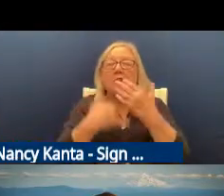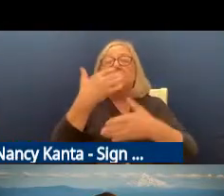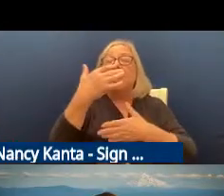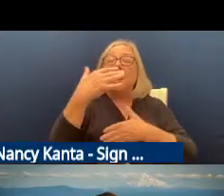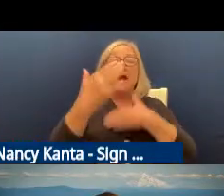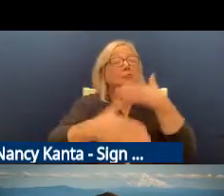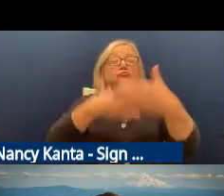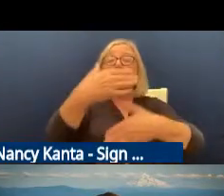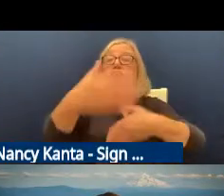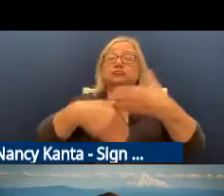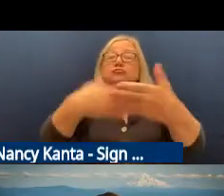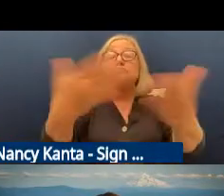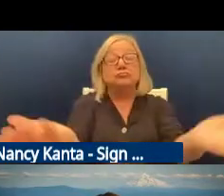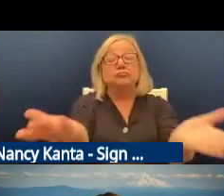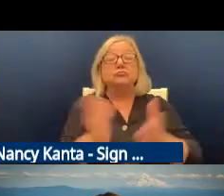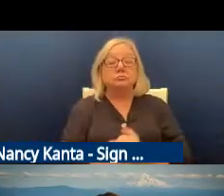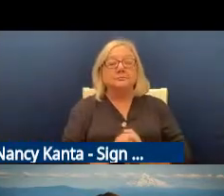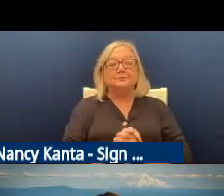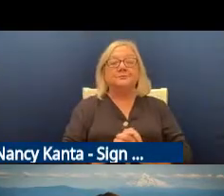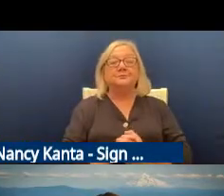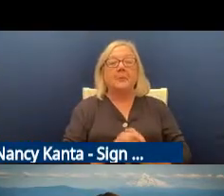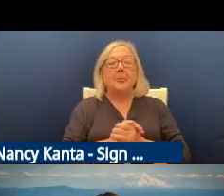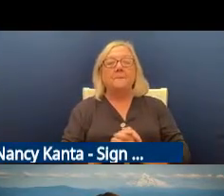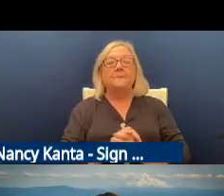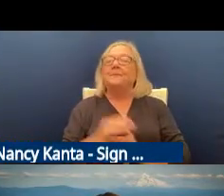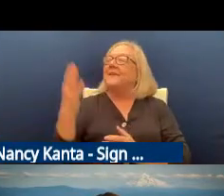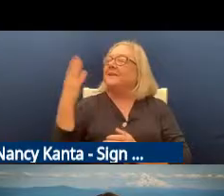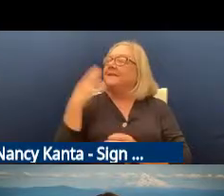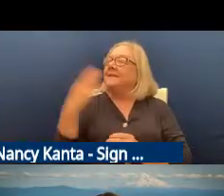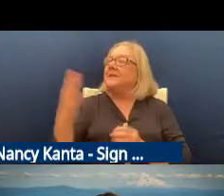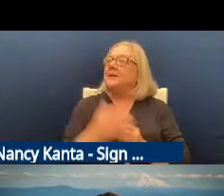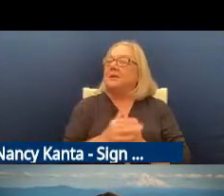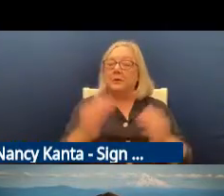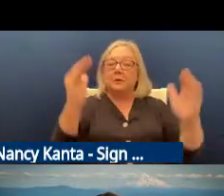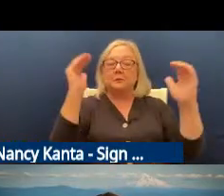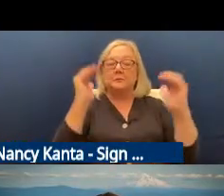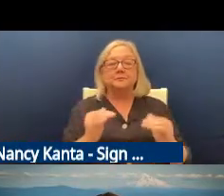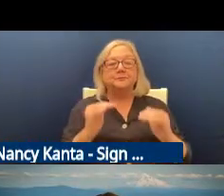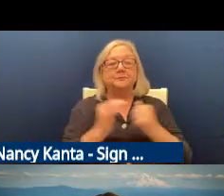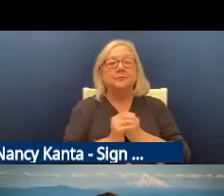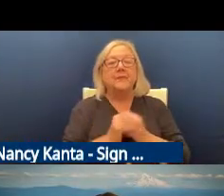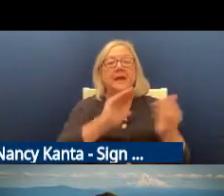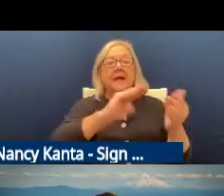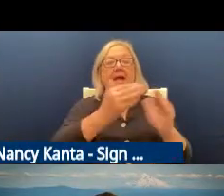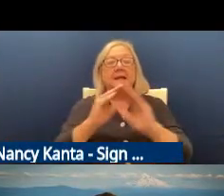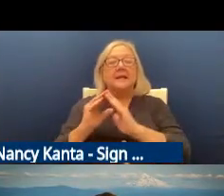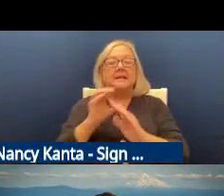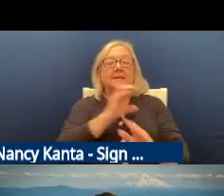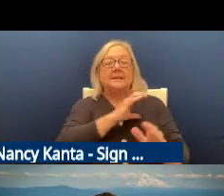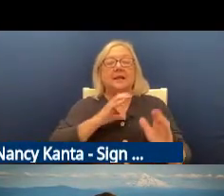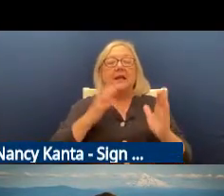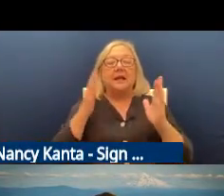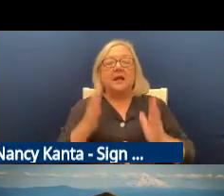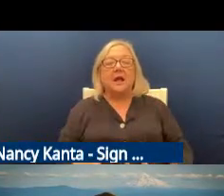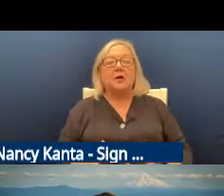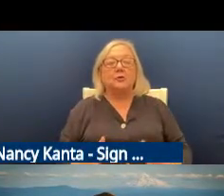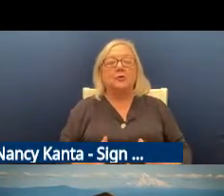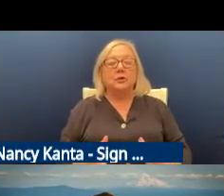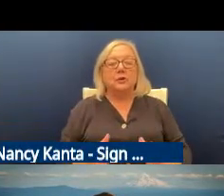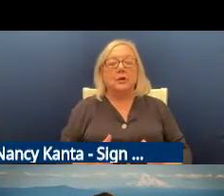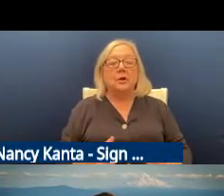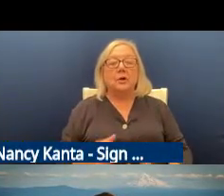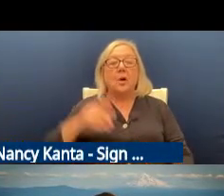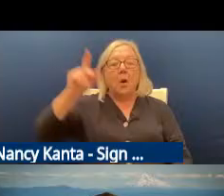Thank you, Mayor Ann. Next, we'll have City Councilor of Portland, Olivia Clark, and it looks like